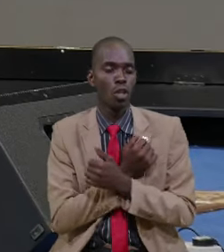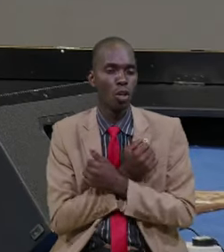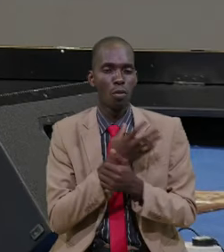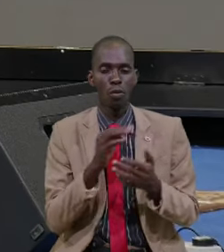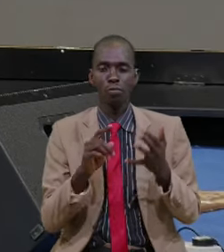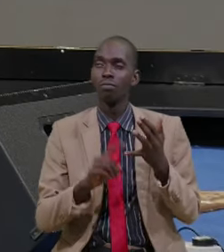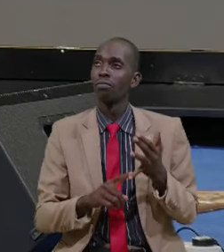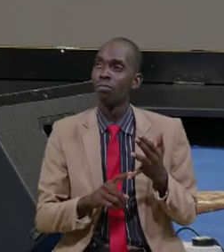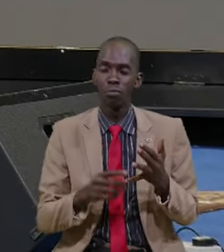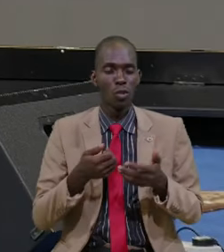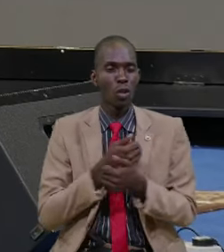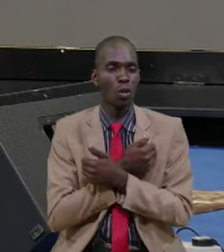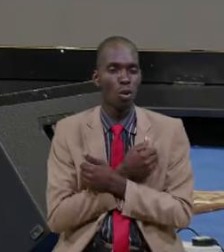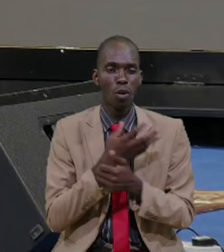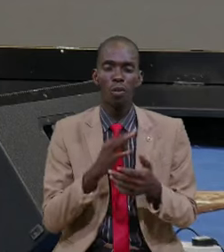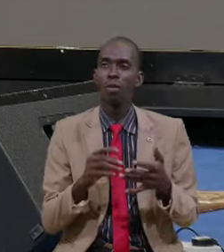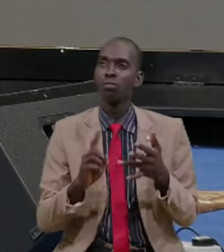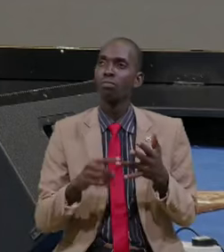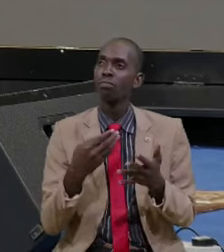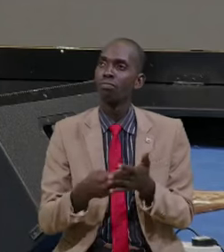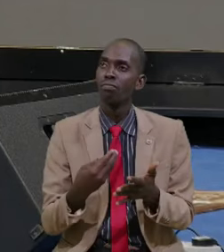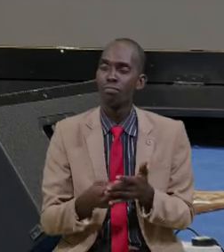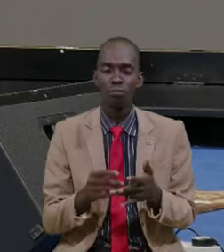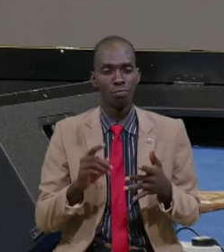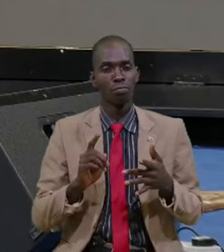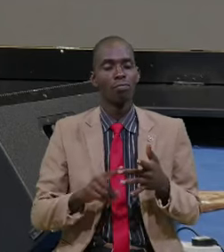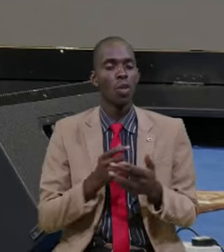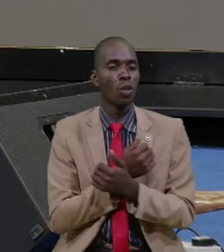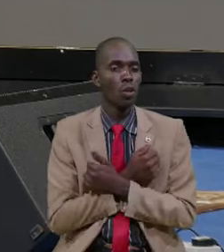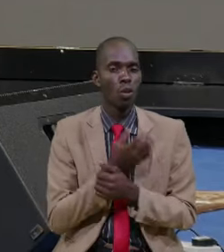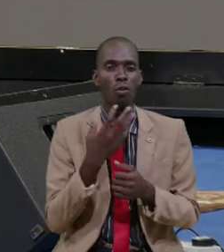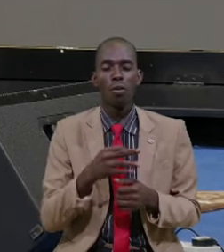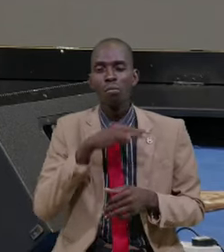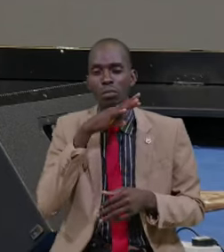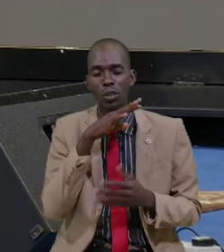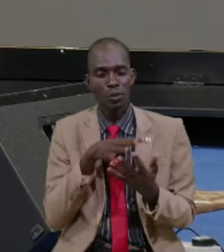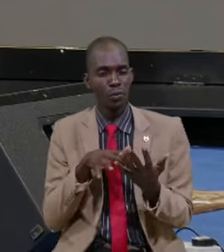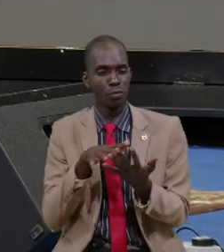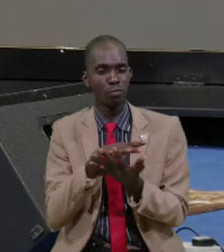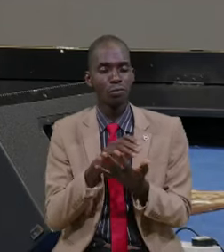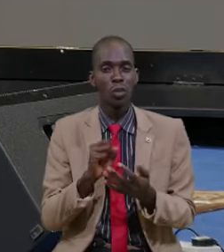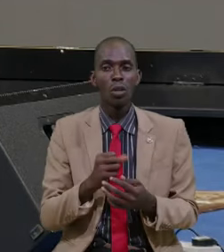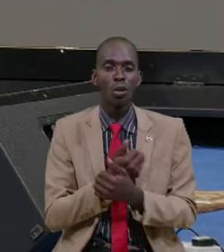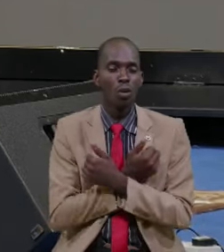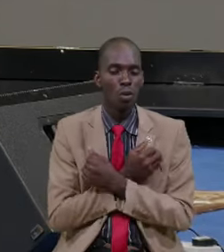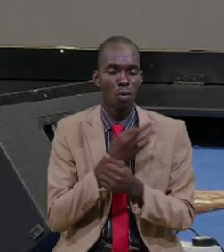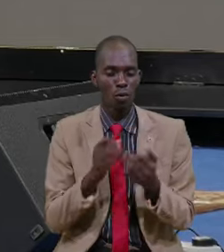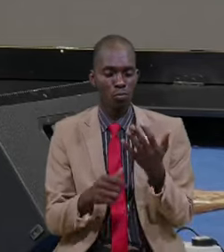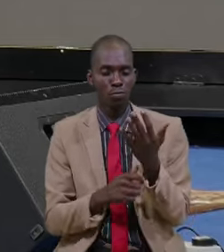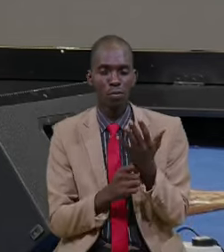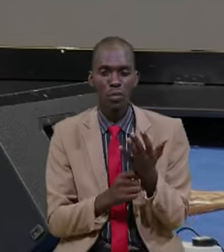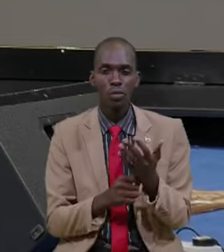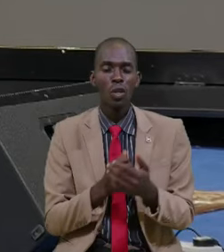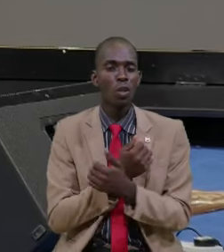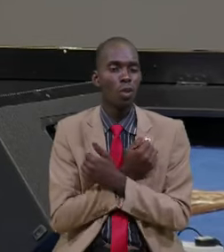of money, the love of pornography, the love of the flesh, the love of the world,